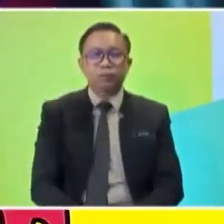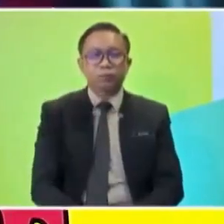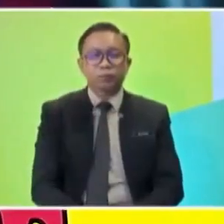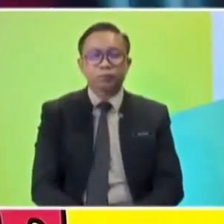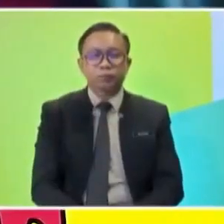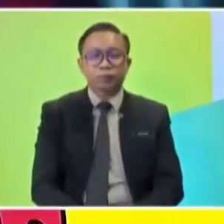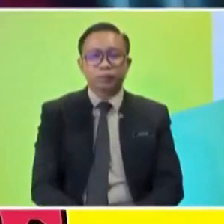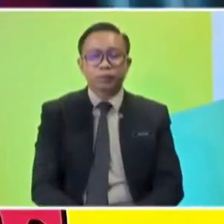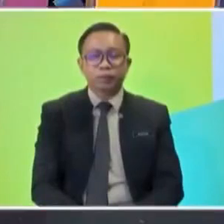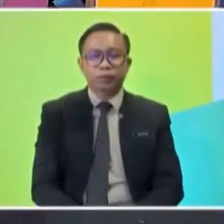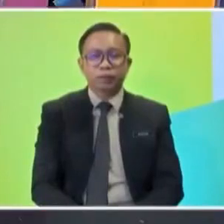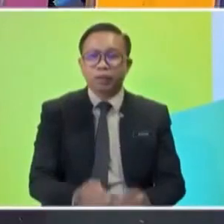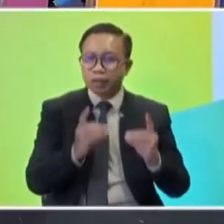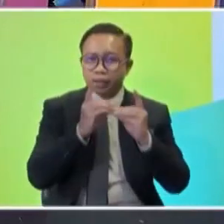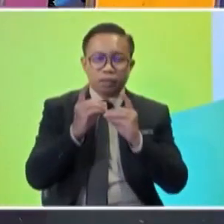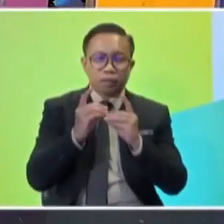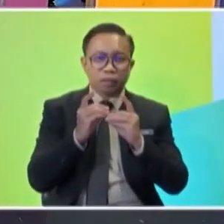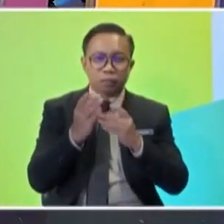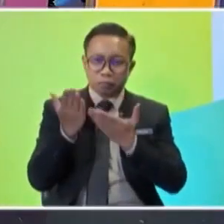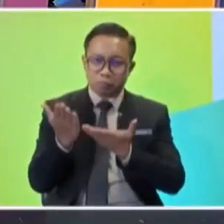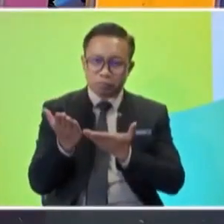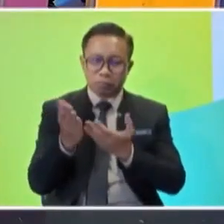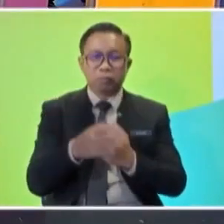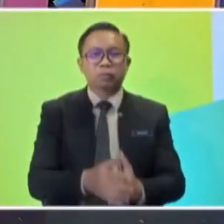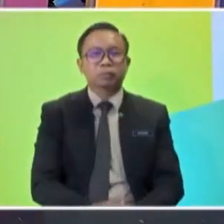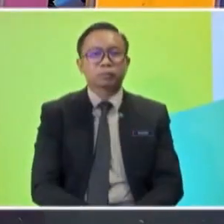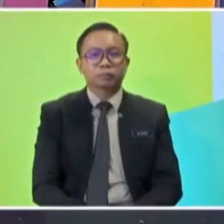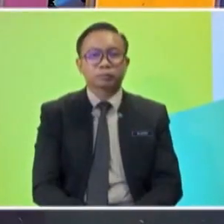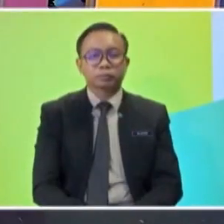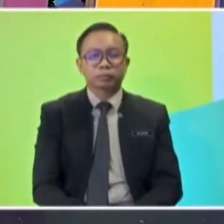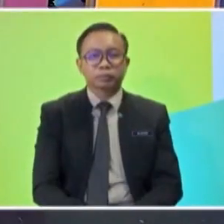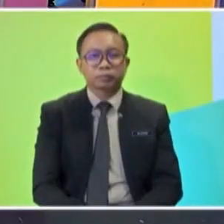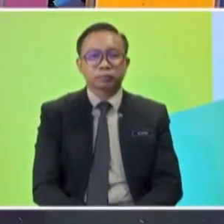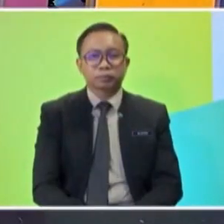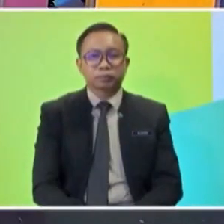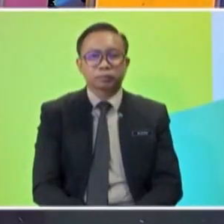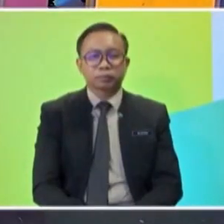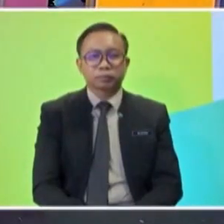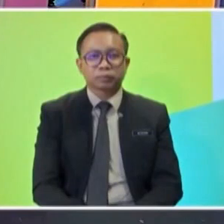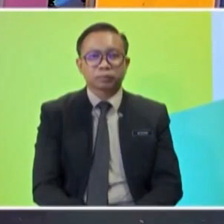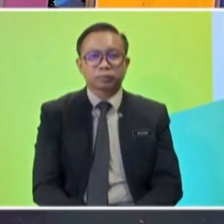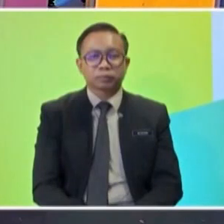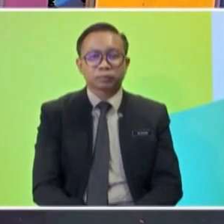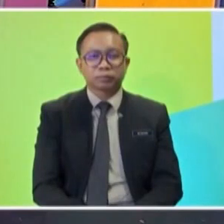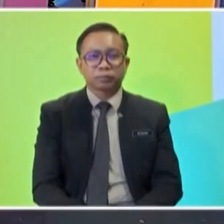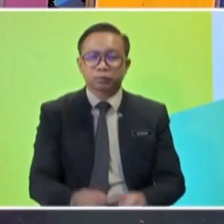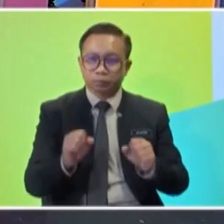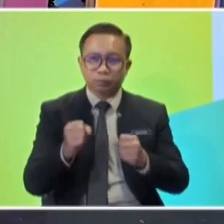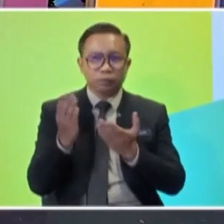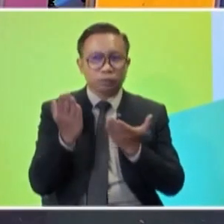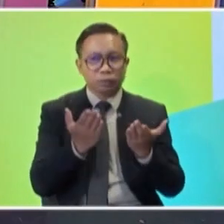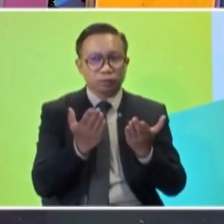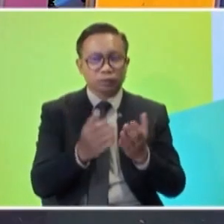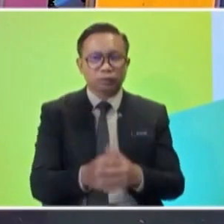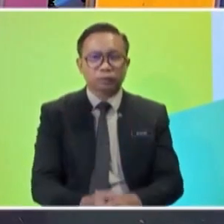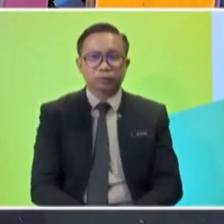Okay, I have bought a cake for you for your birthday. Really? Yes. Where? Excuse me, can you please bring Chris